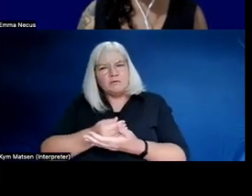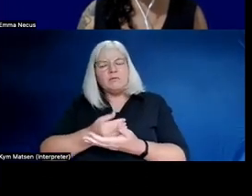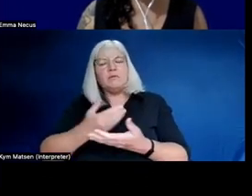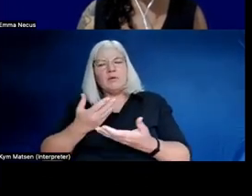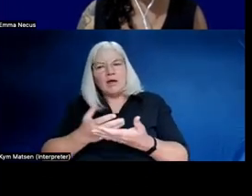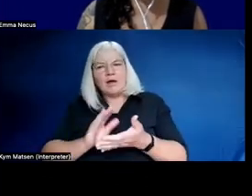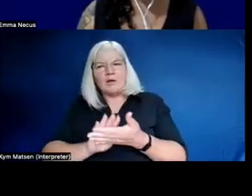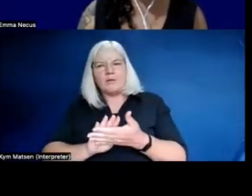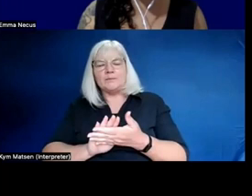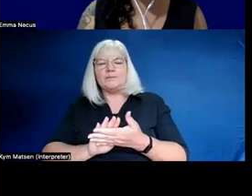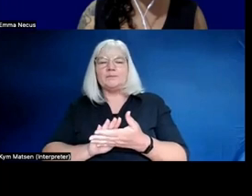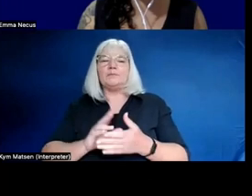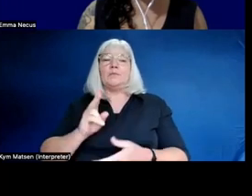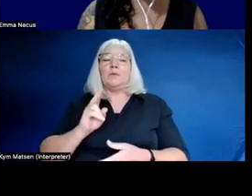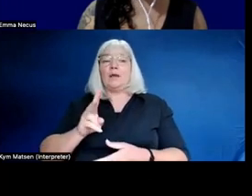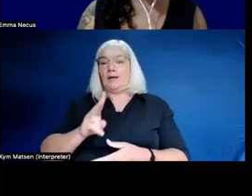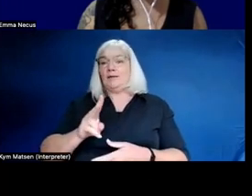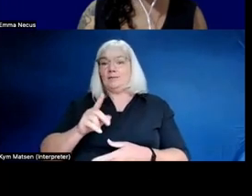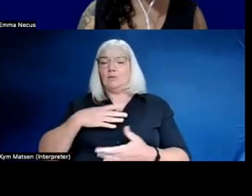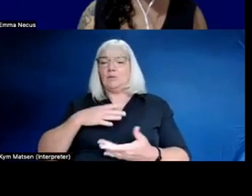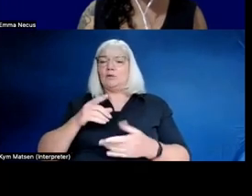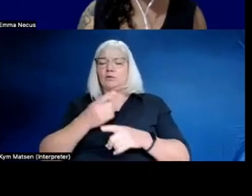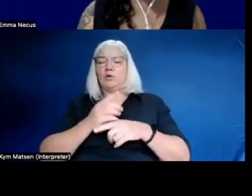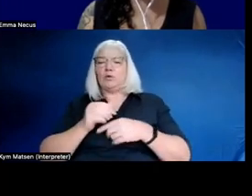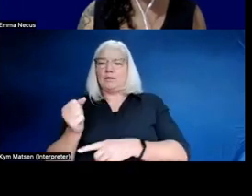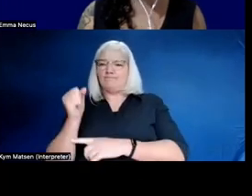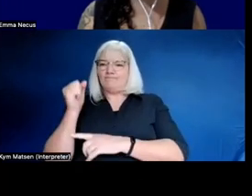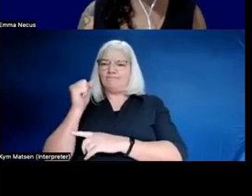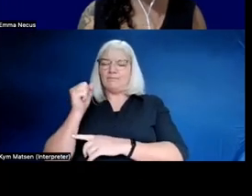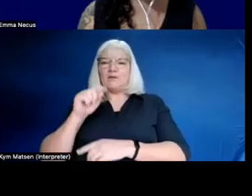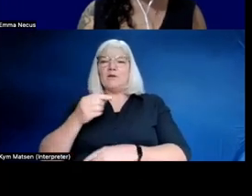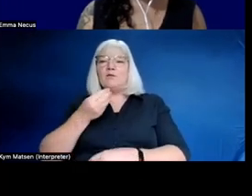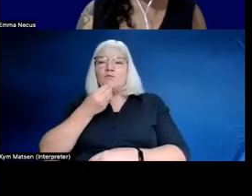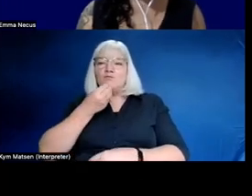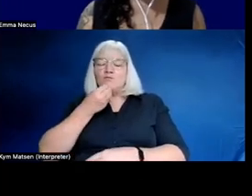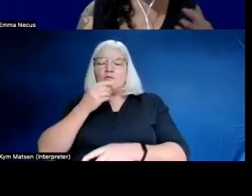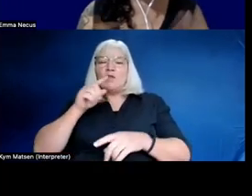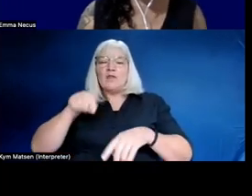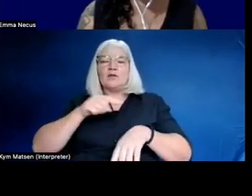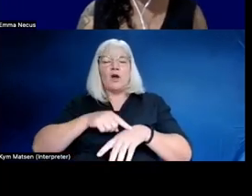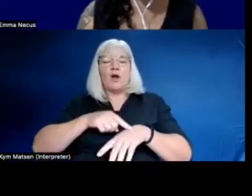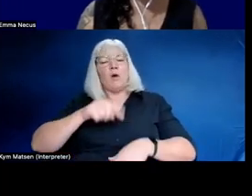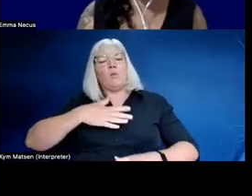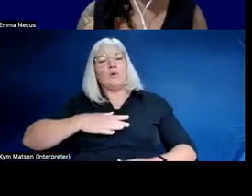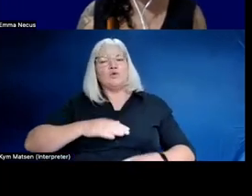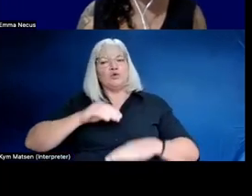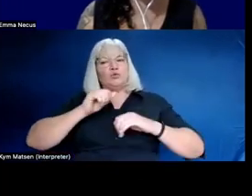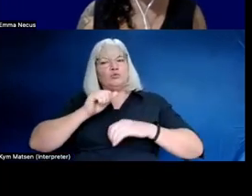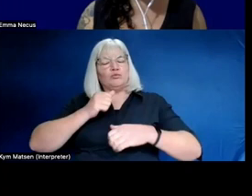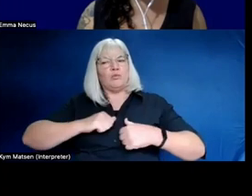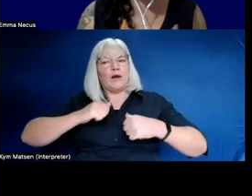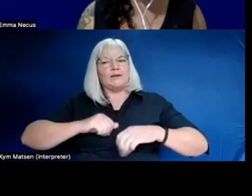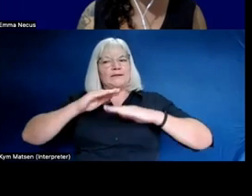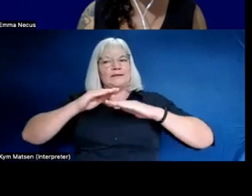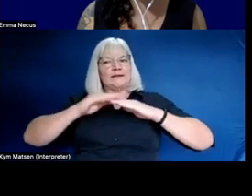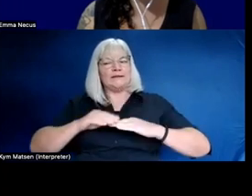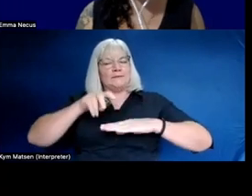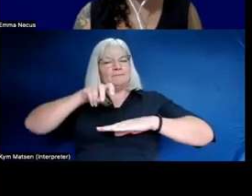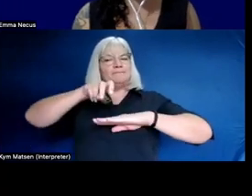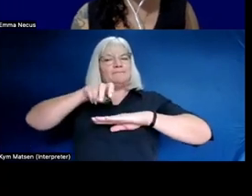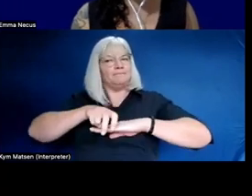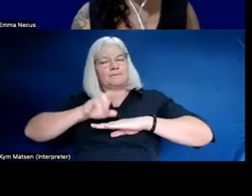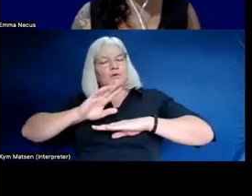place to be practicing sitting on a stool or sitting without support. The focus of a mealtime ideally will be on the